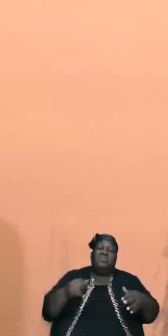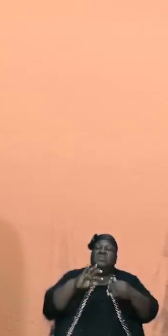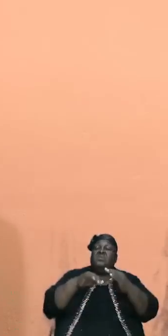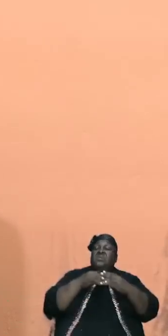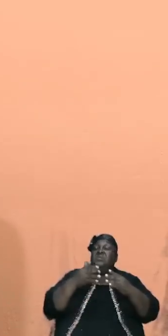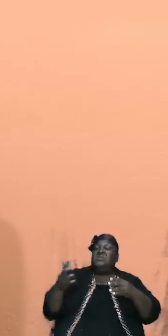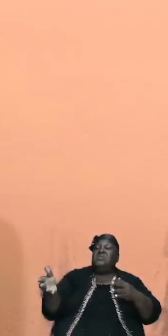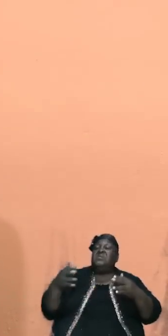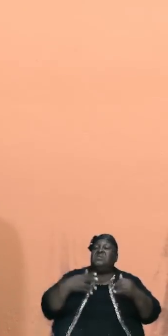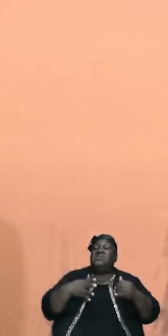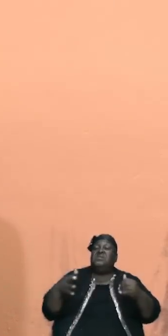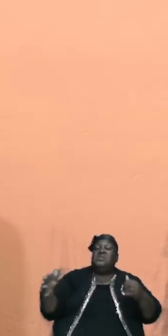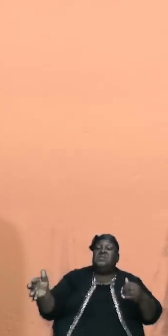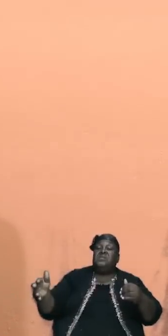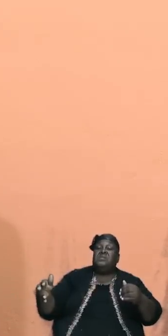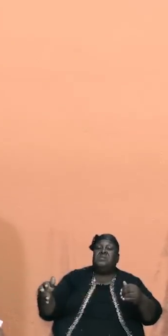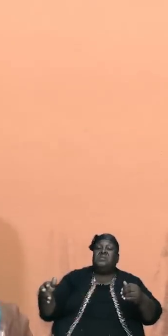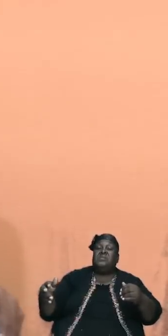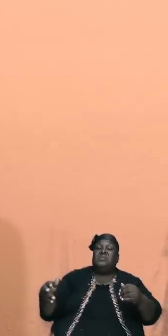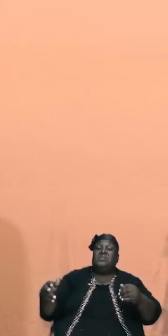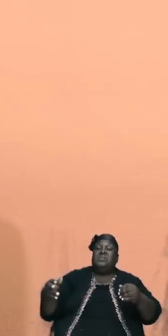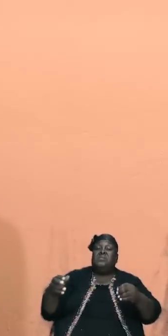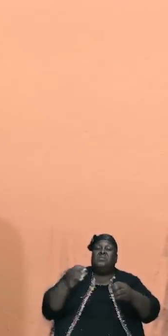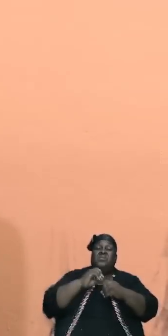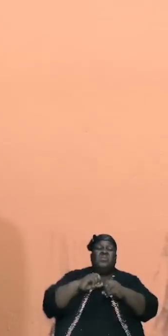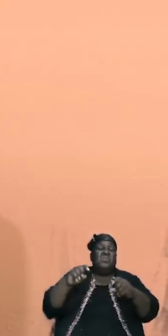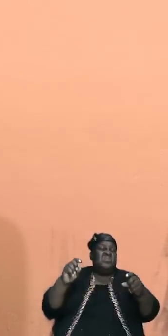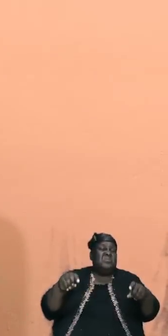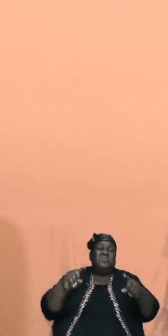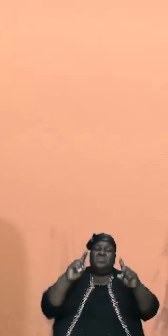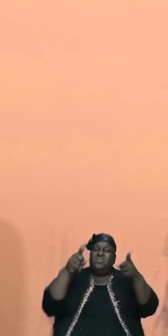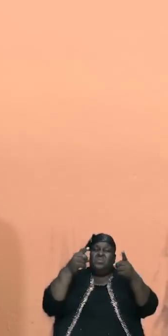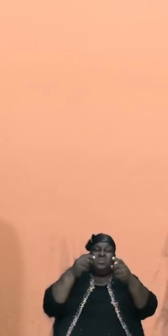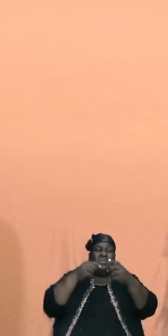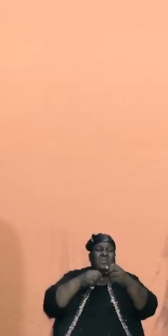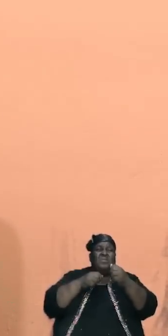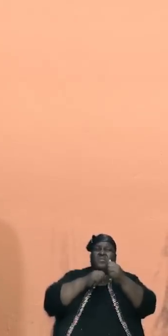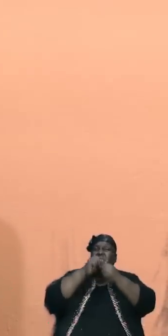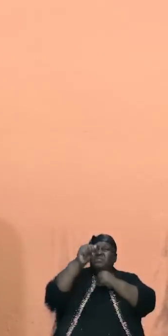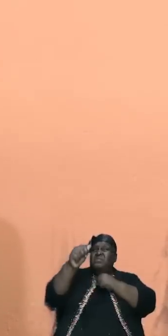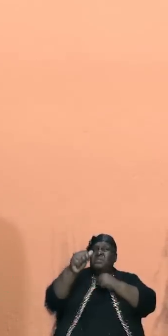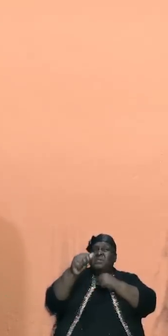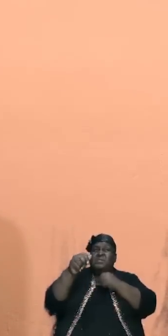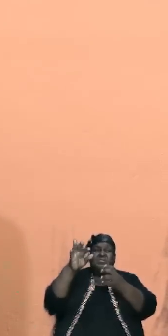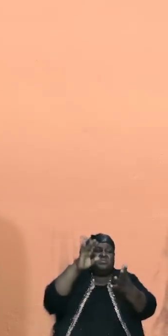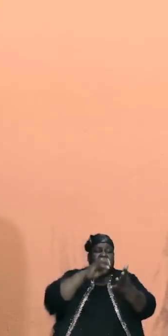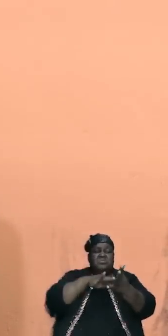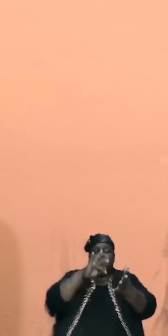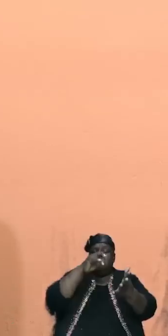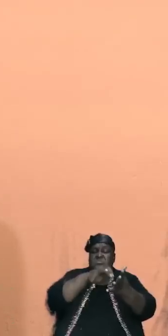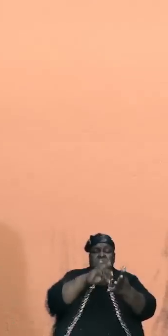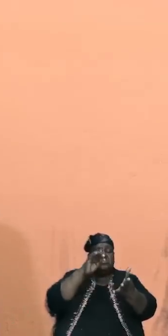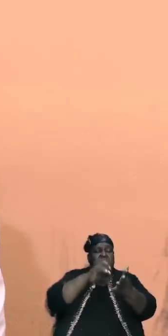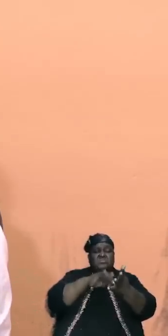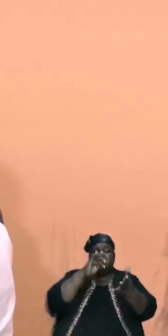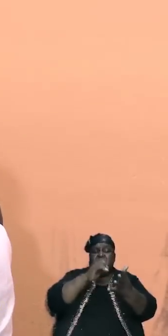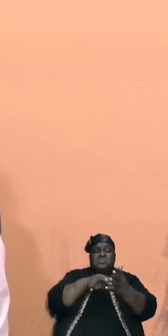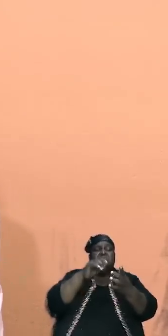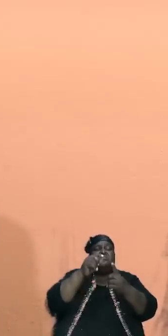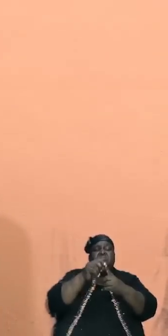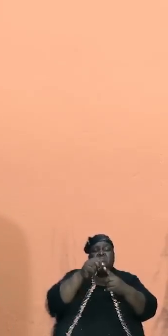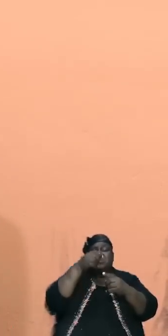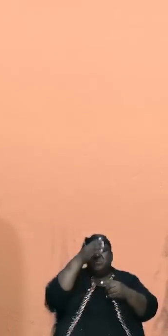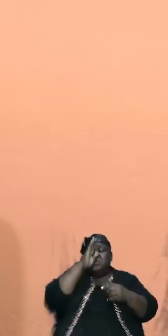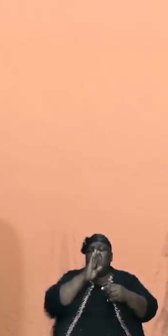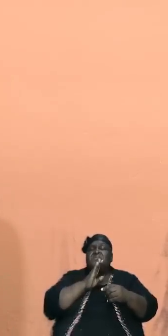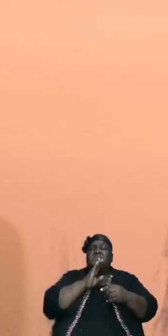things that are coming at us, we don't need to go far. We just need to be in the book. And relying on sound doctrine in our daily lives will strengthen our